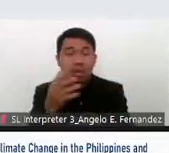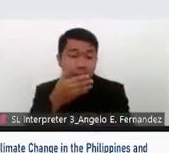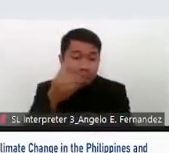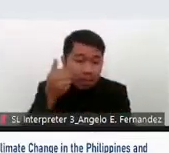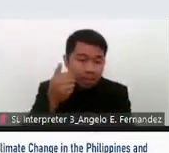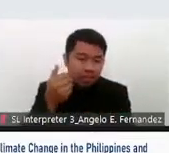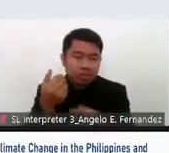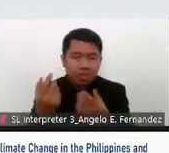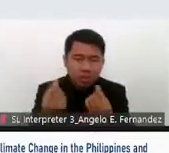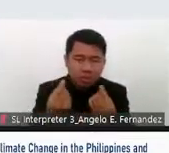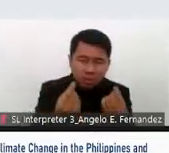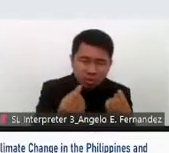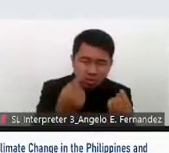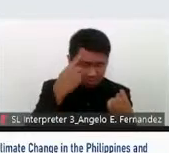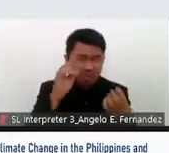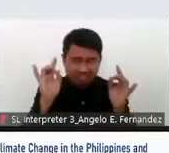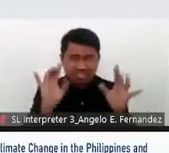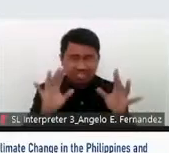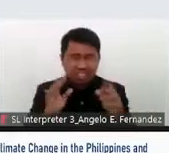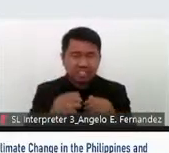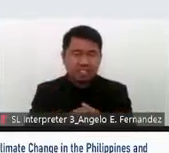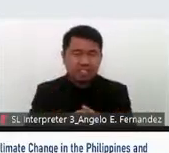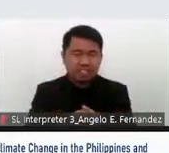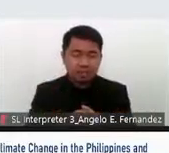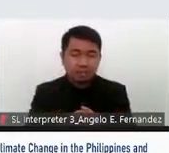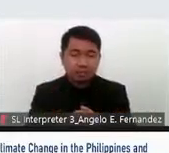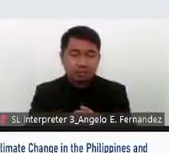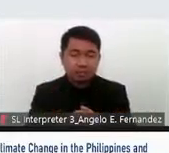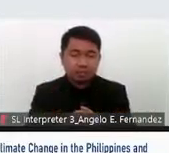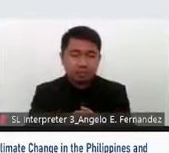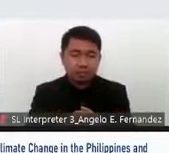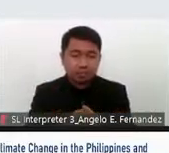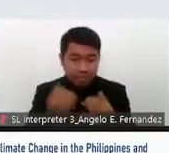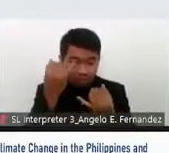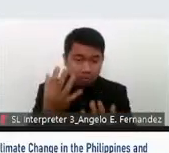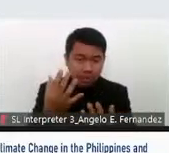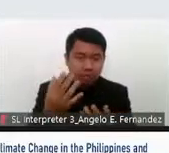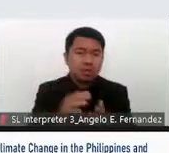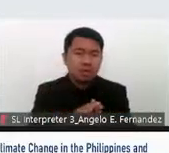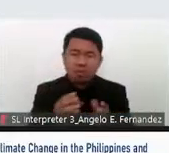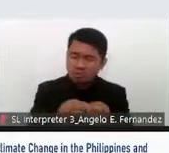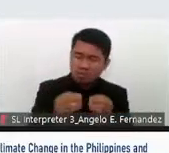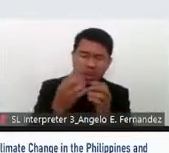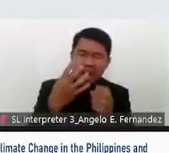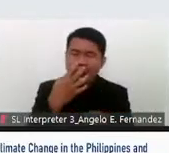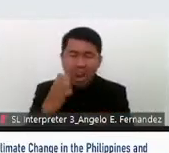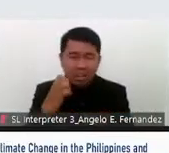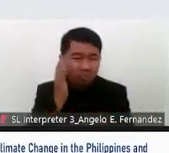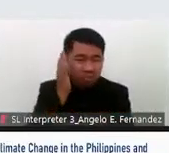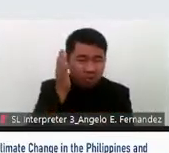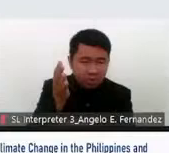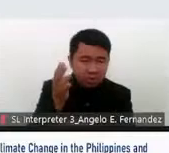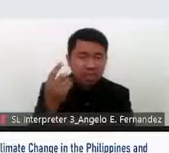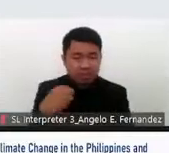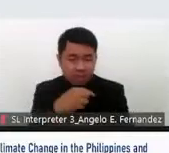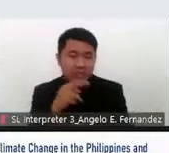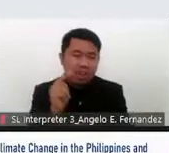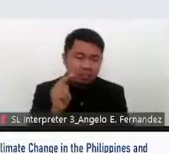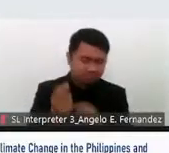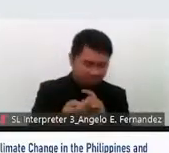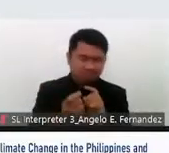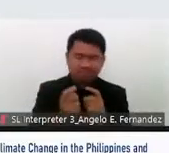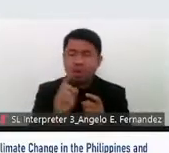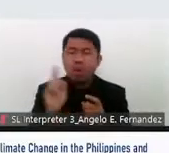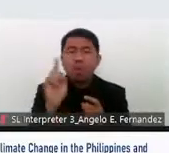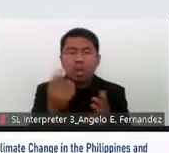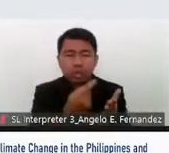threat? The cold, hard facts of our hotter future are grim. How do we adapt? What tools do we have? What will be our futures